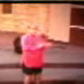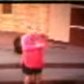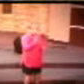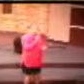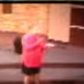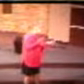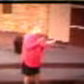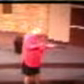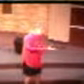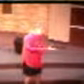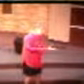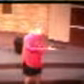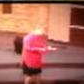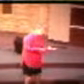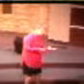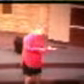know,